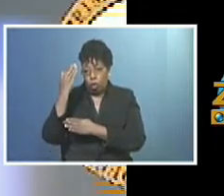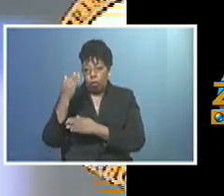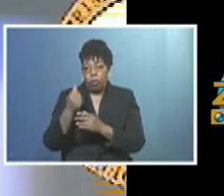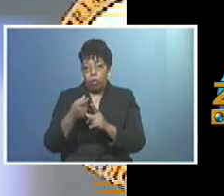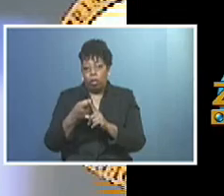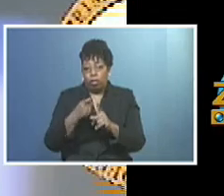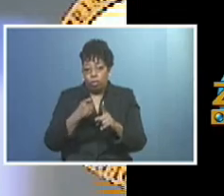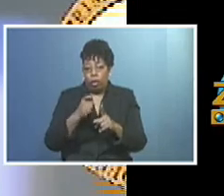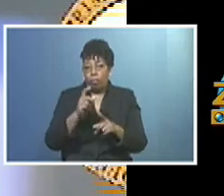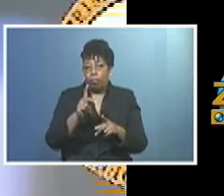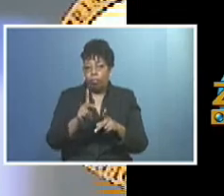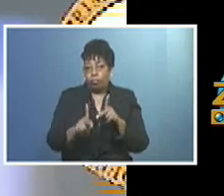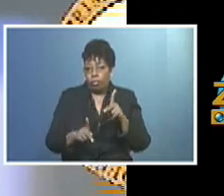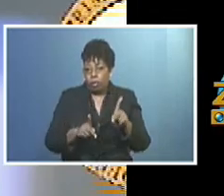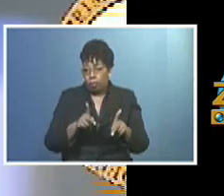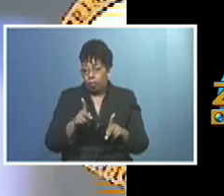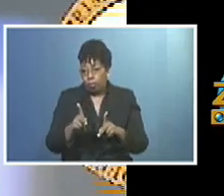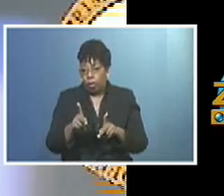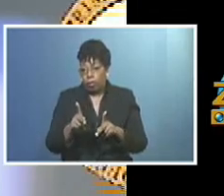public